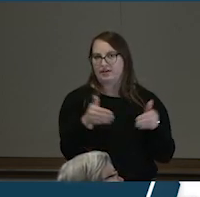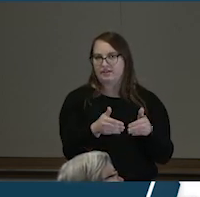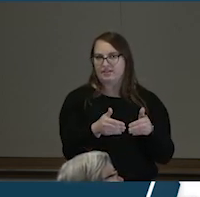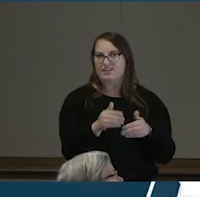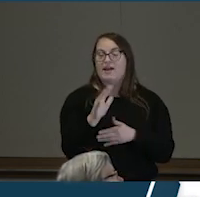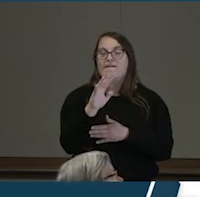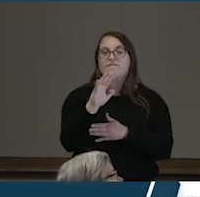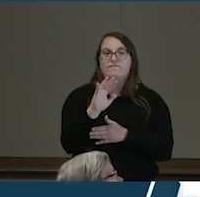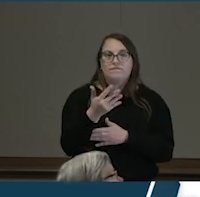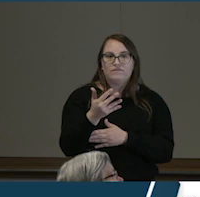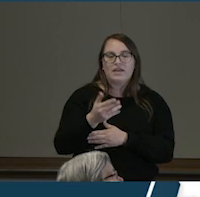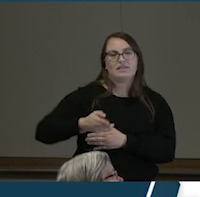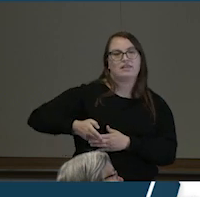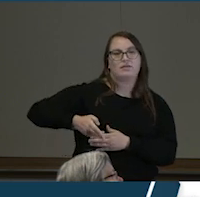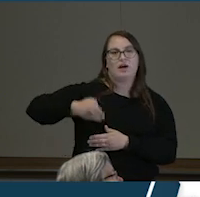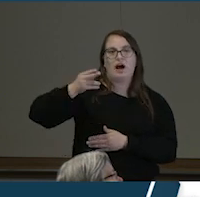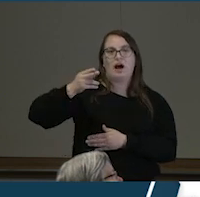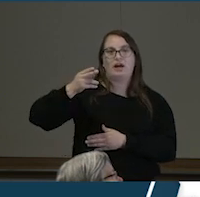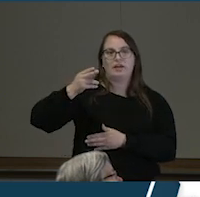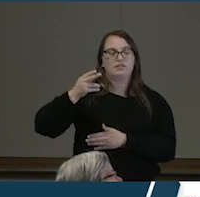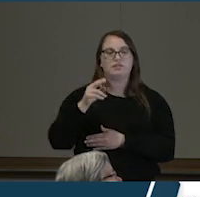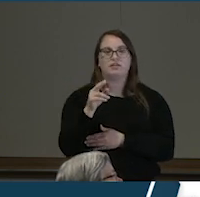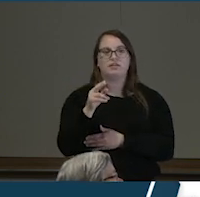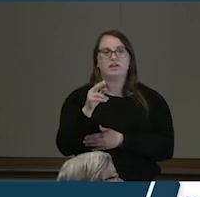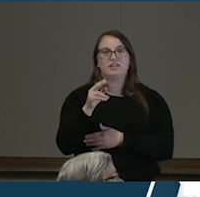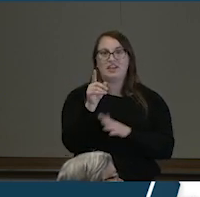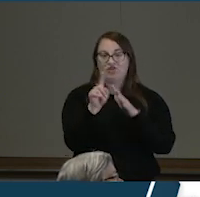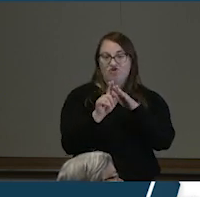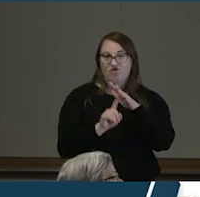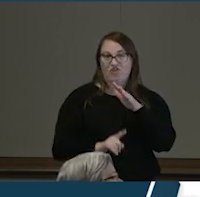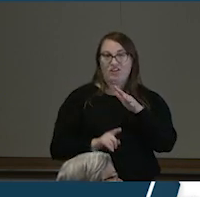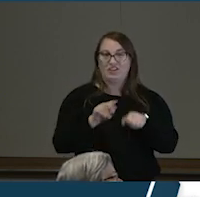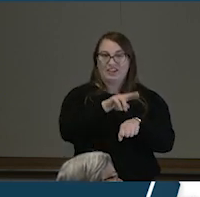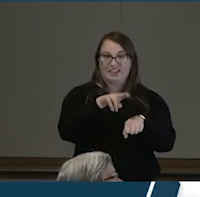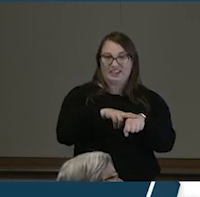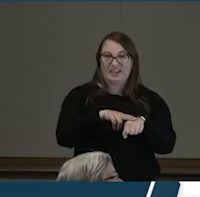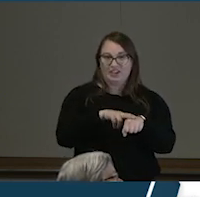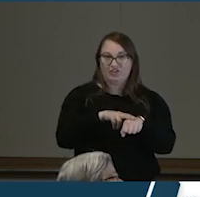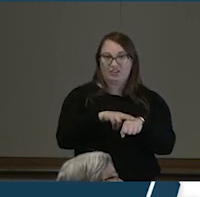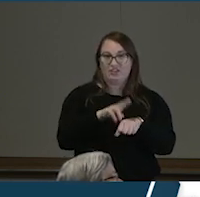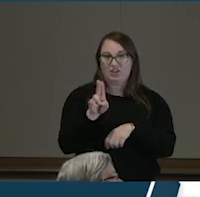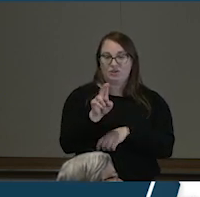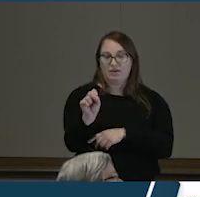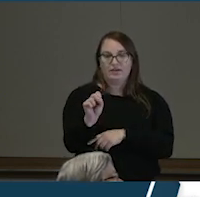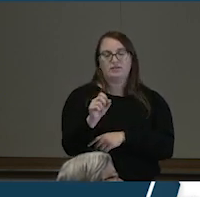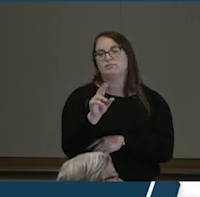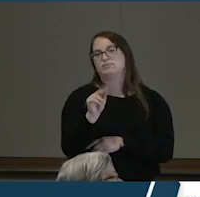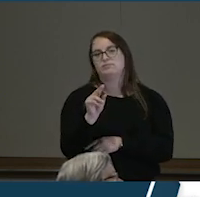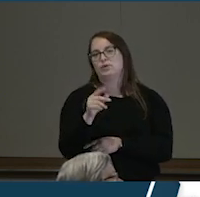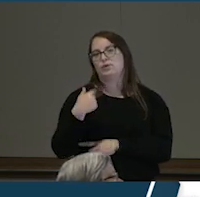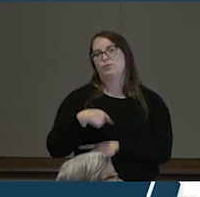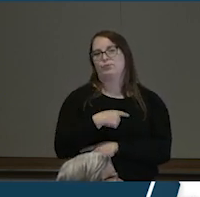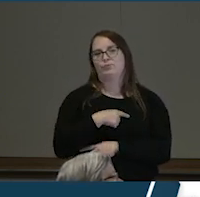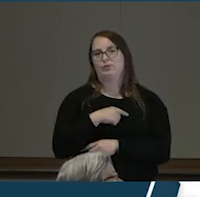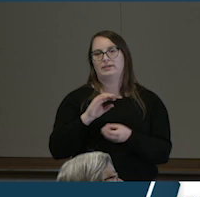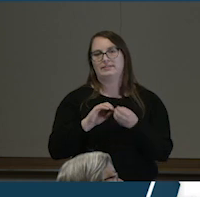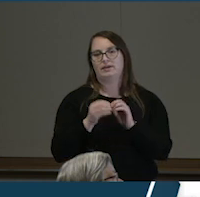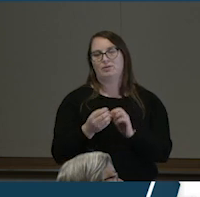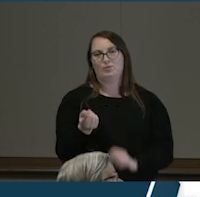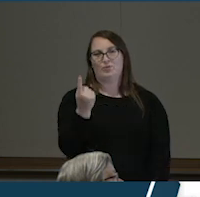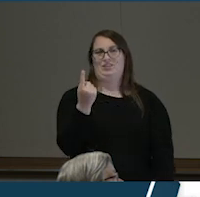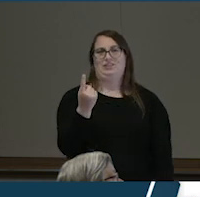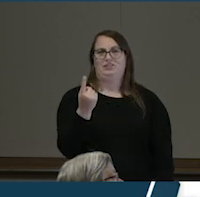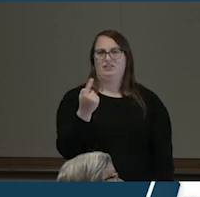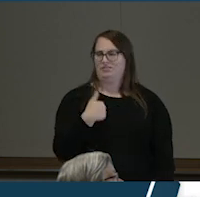nation. No, we are number one. And so when I read that, I contacted the legislator's office, and I was like, where'd you guys get